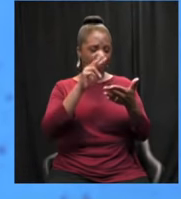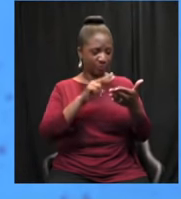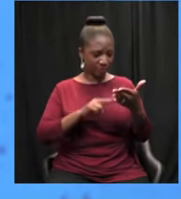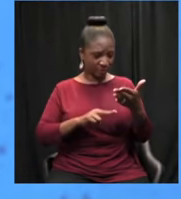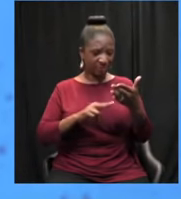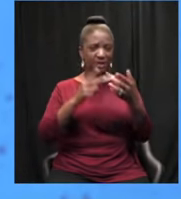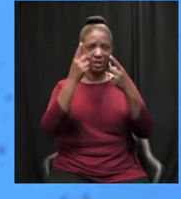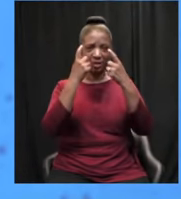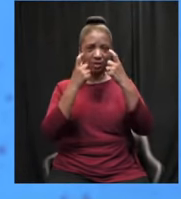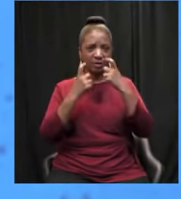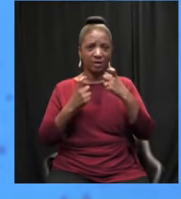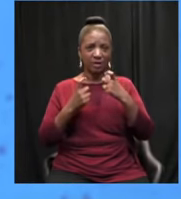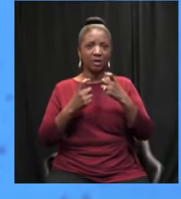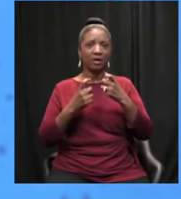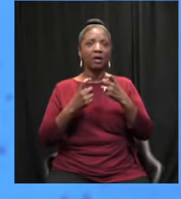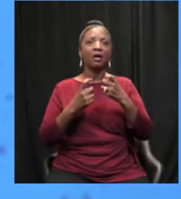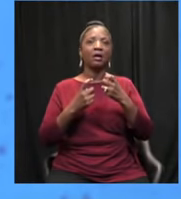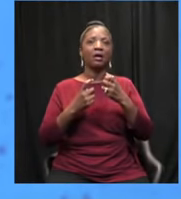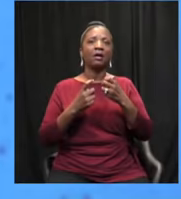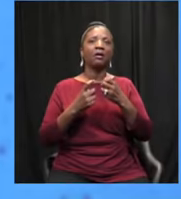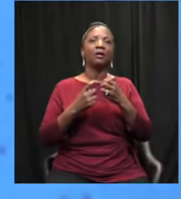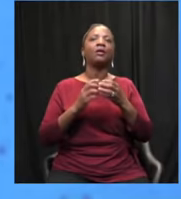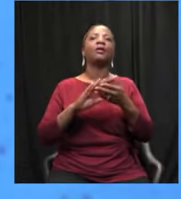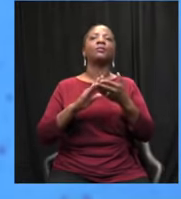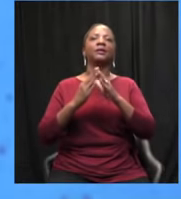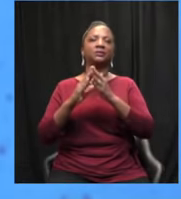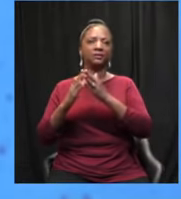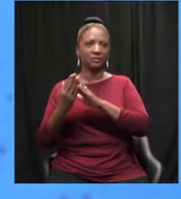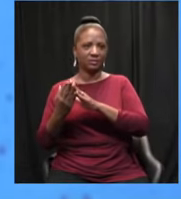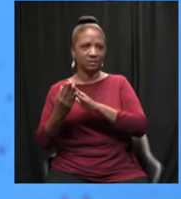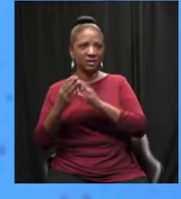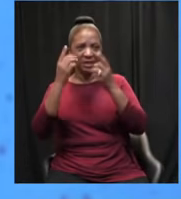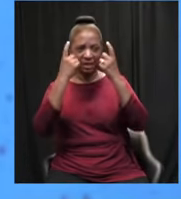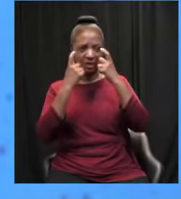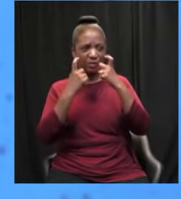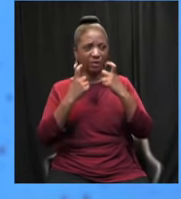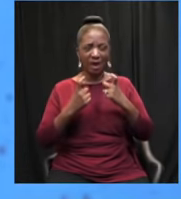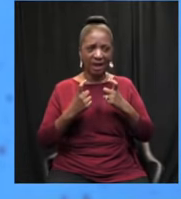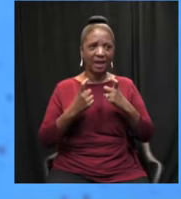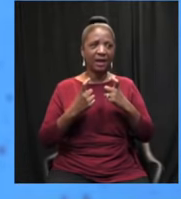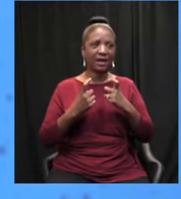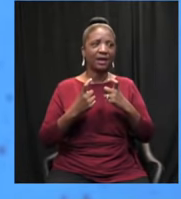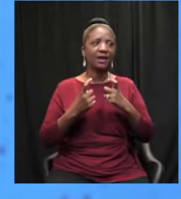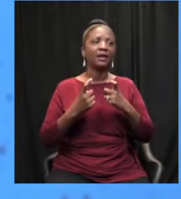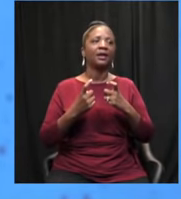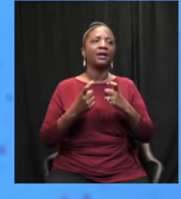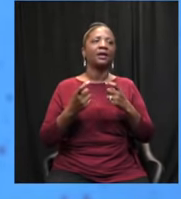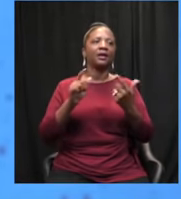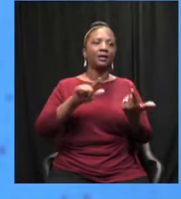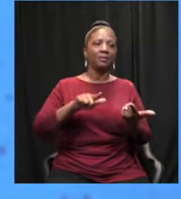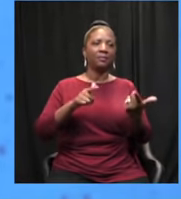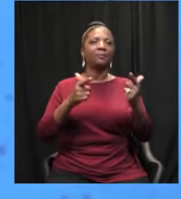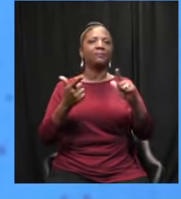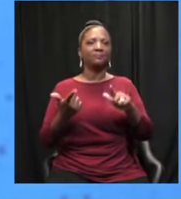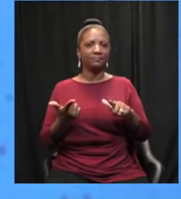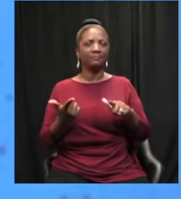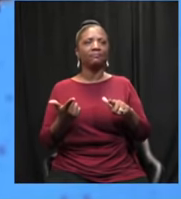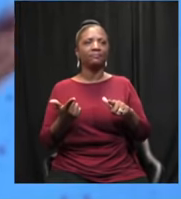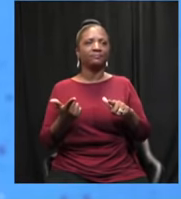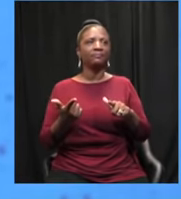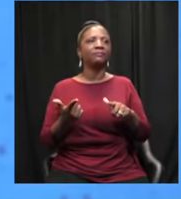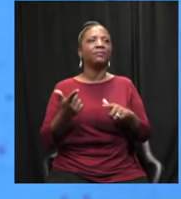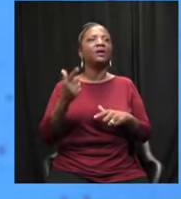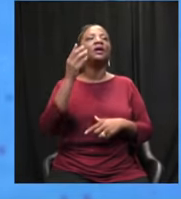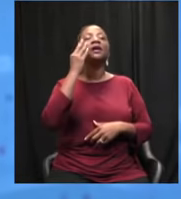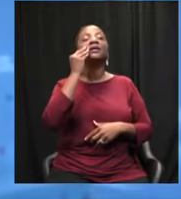not had rejected him. He wept at the tomb of Lazarus. He knows what it's like for pain and suffering to